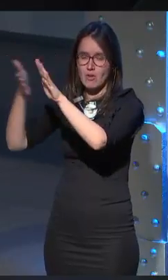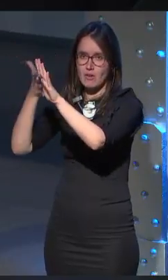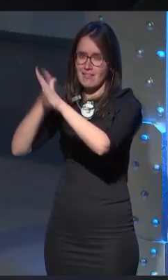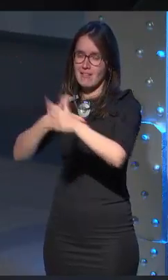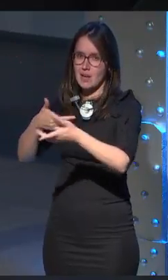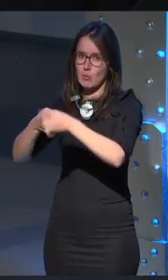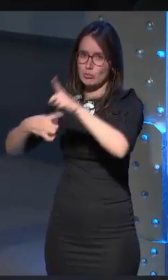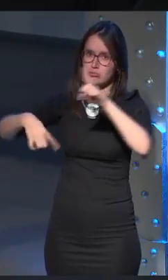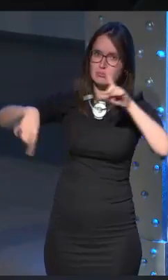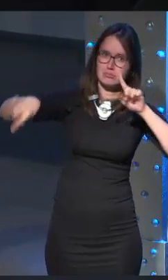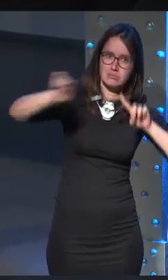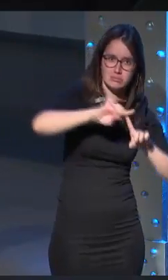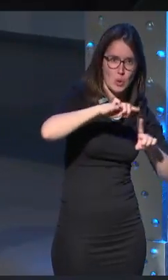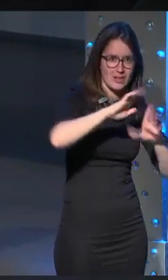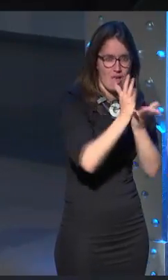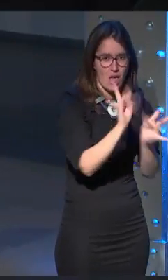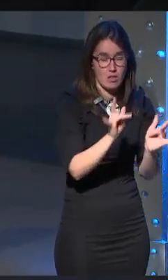I can feel that.